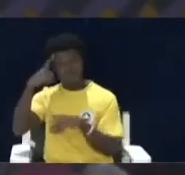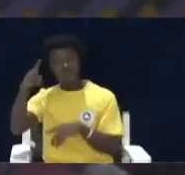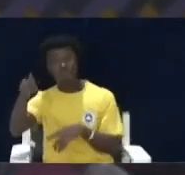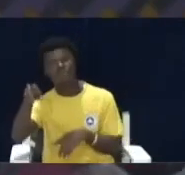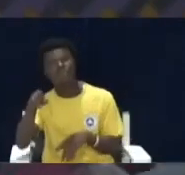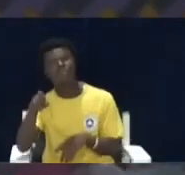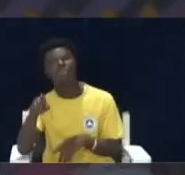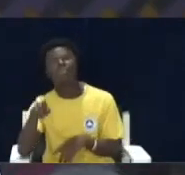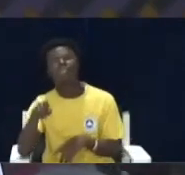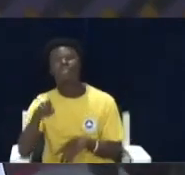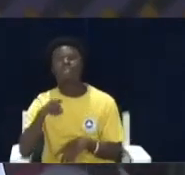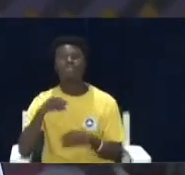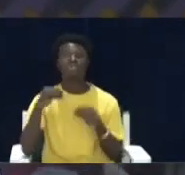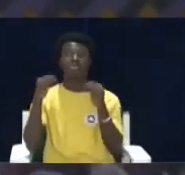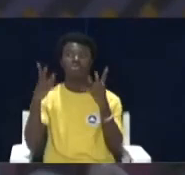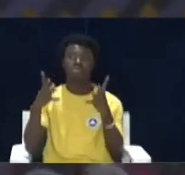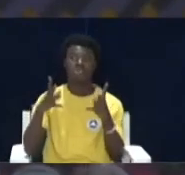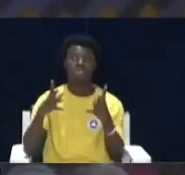Not so much